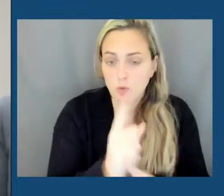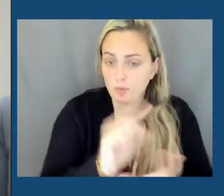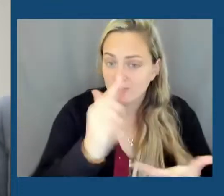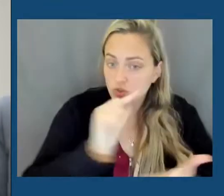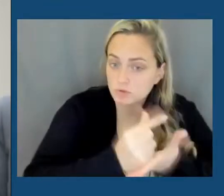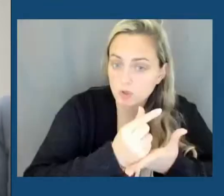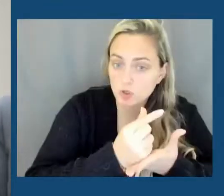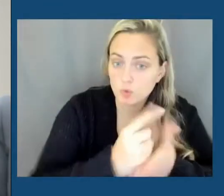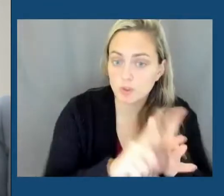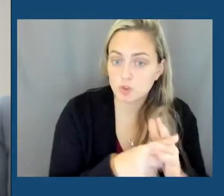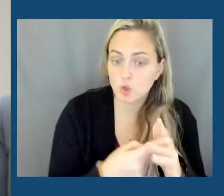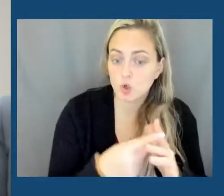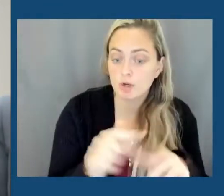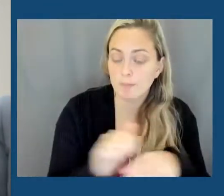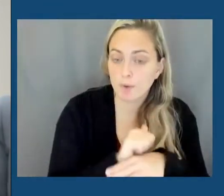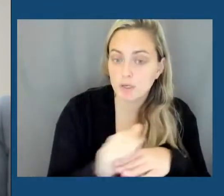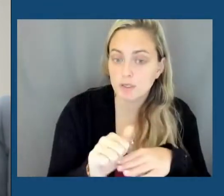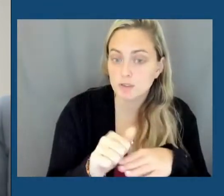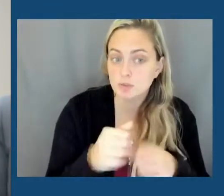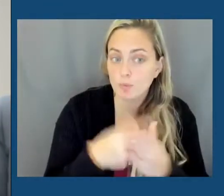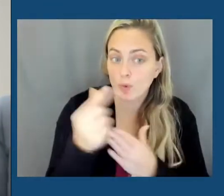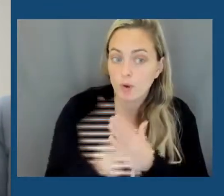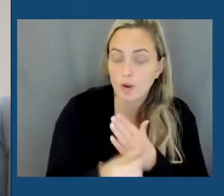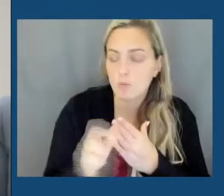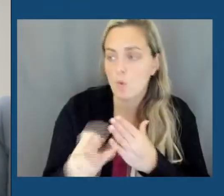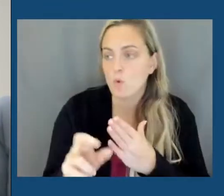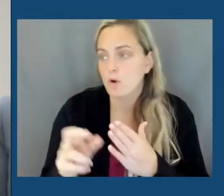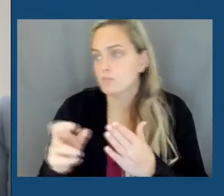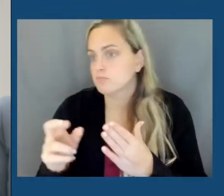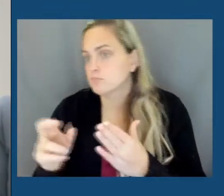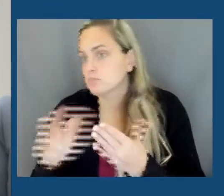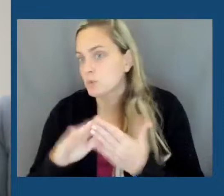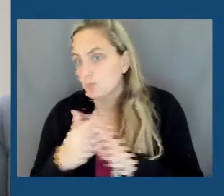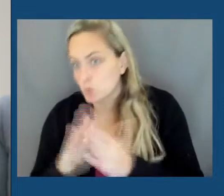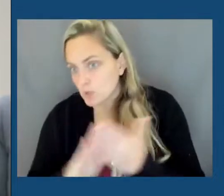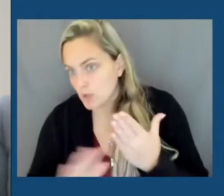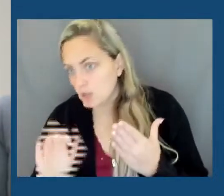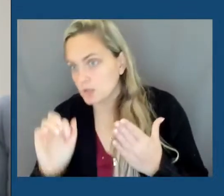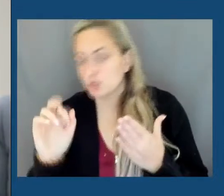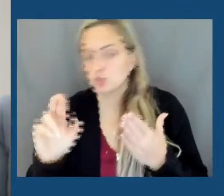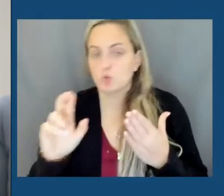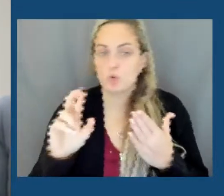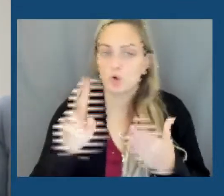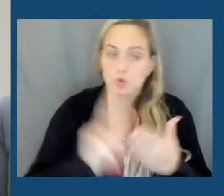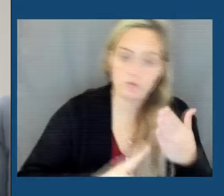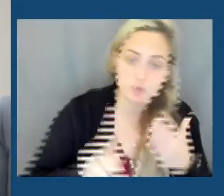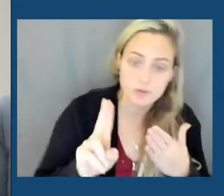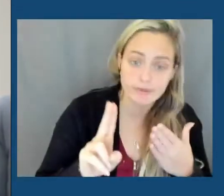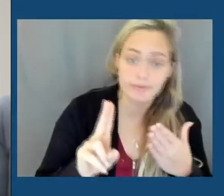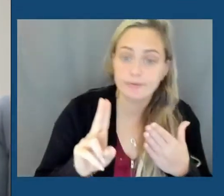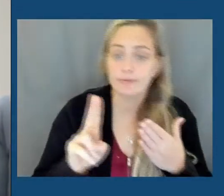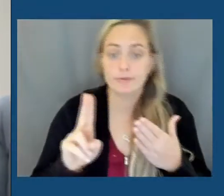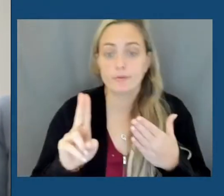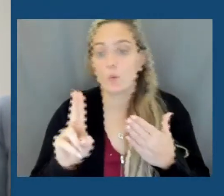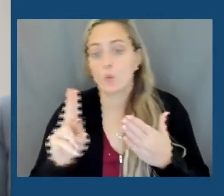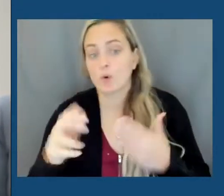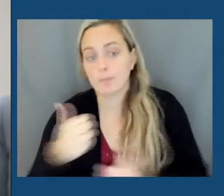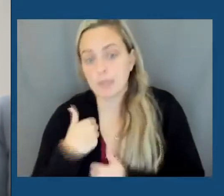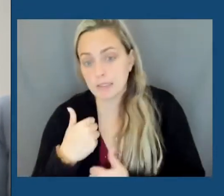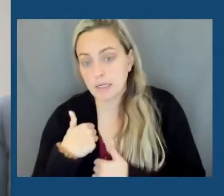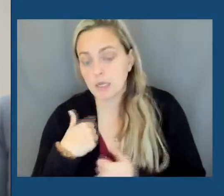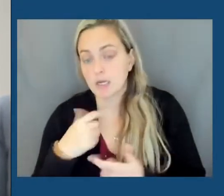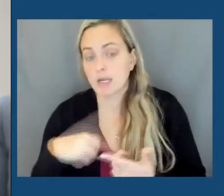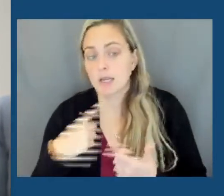to start in an apprenticeship program, or if they want to go on to community college or a four-year university or go into the military. And then when